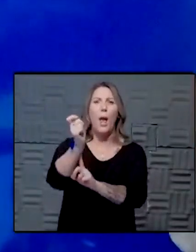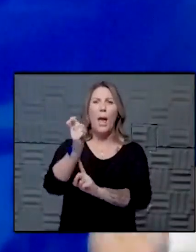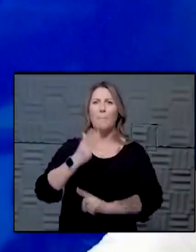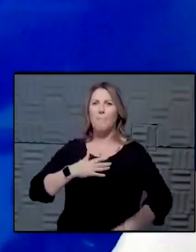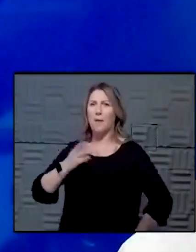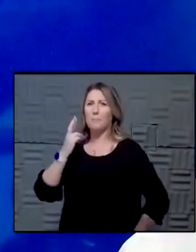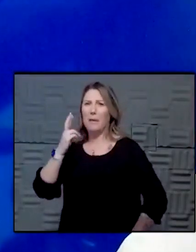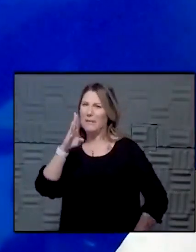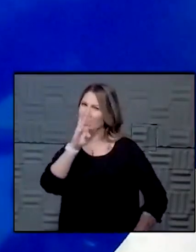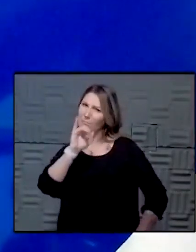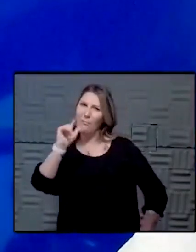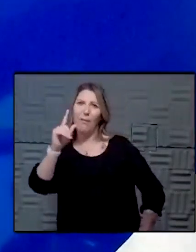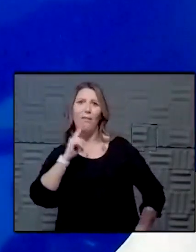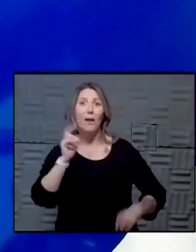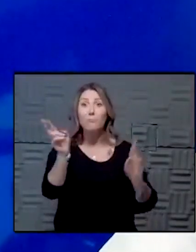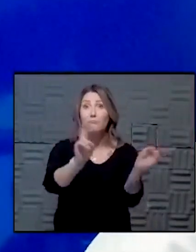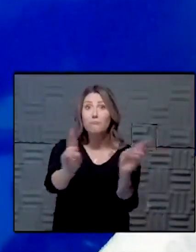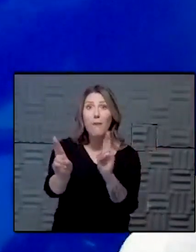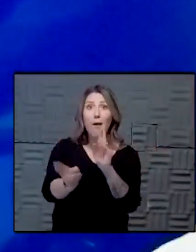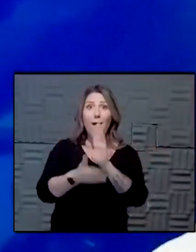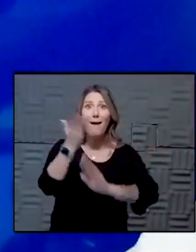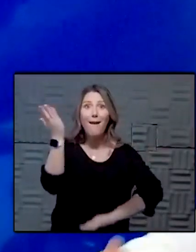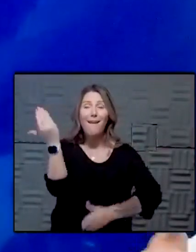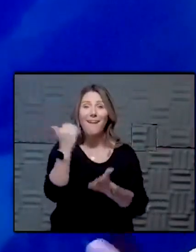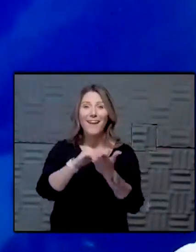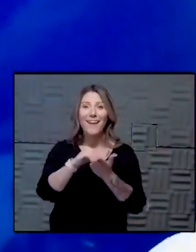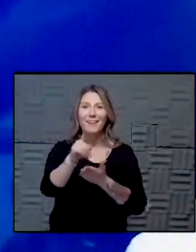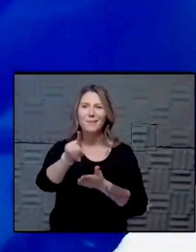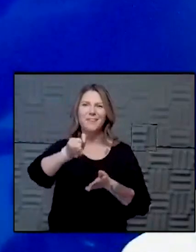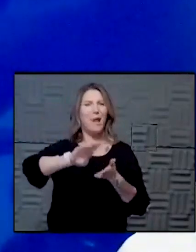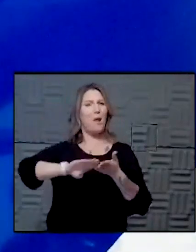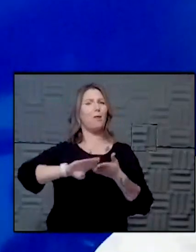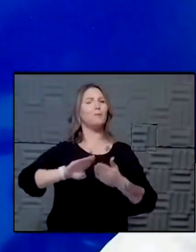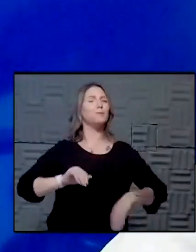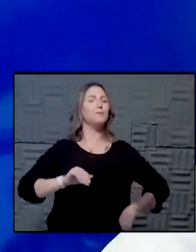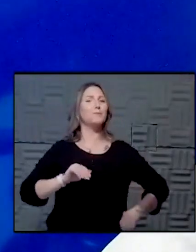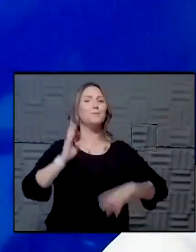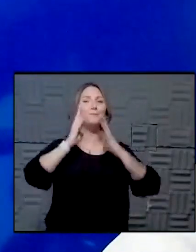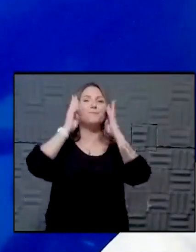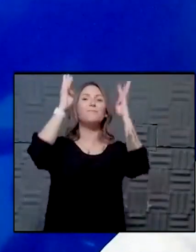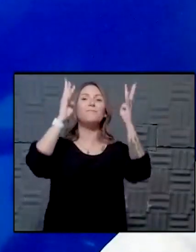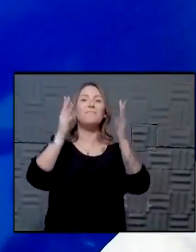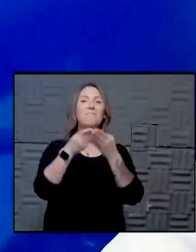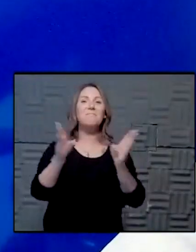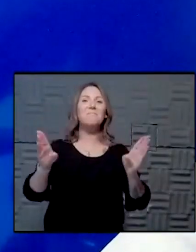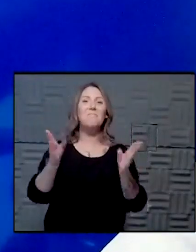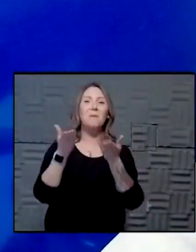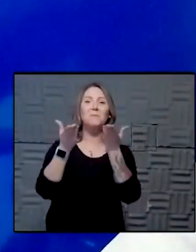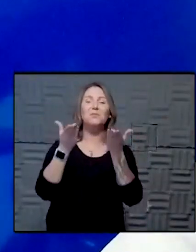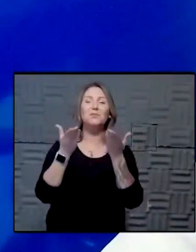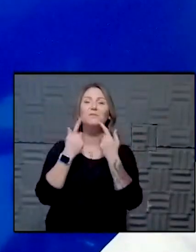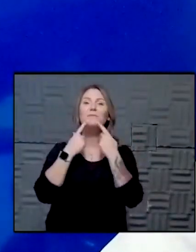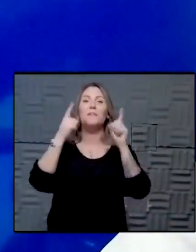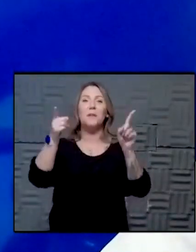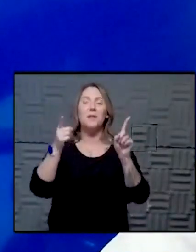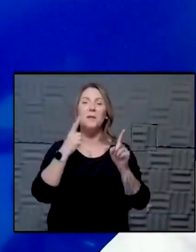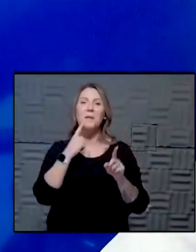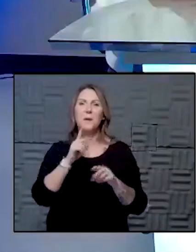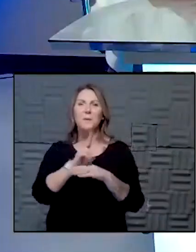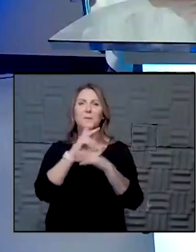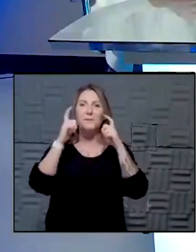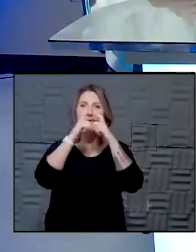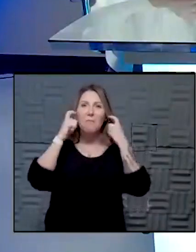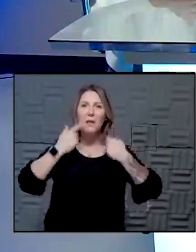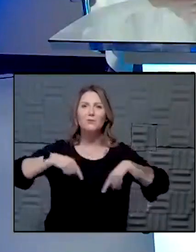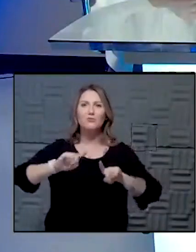know if you're out there, but man, I'm ready to go sometime. So you got to have an excuse. Maybe we can come up with a public service announcement about how to wear a mask during fly fishing trips. What do you think?